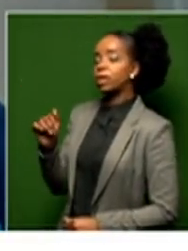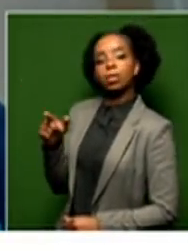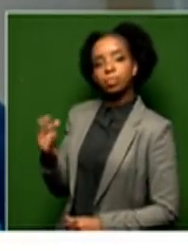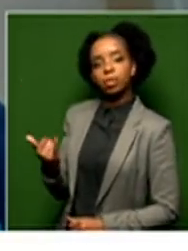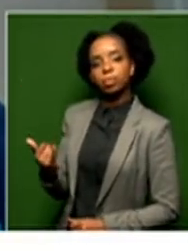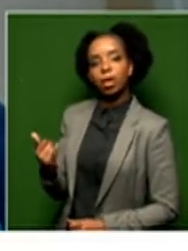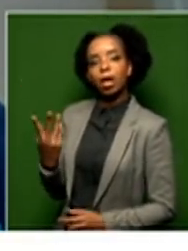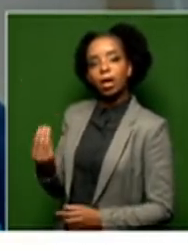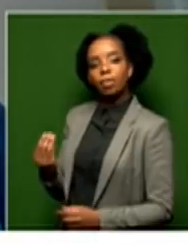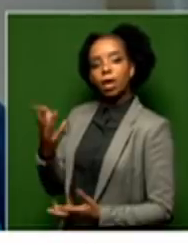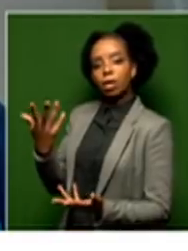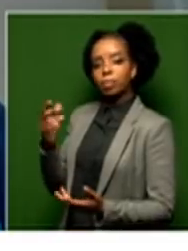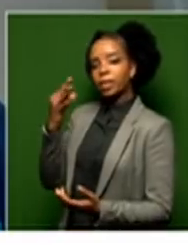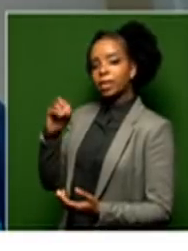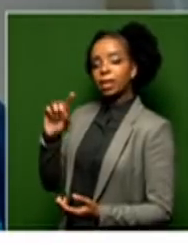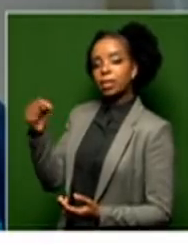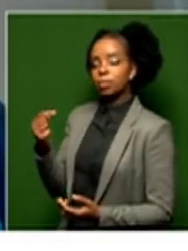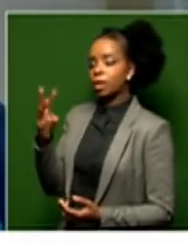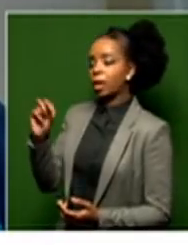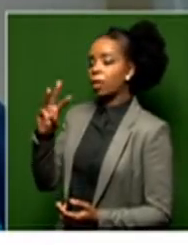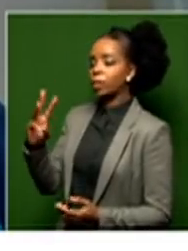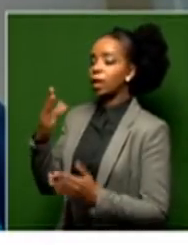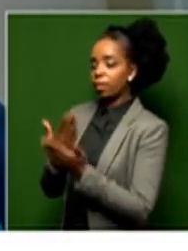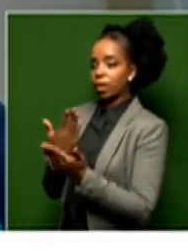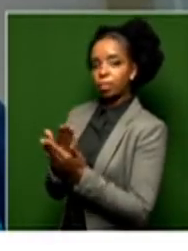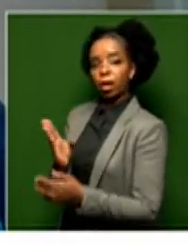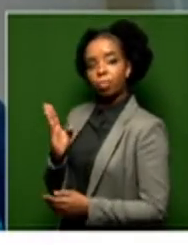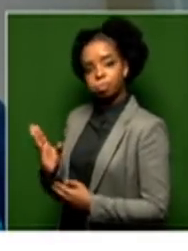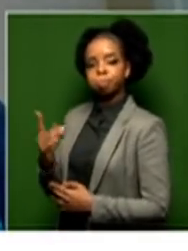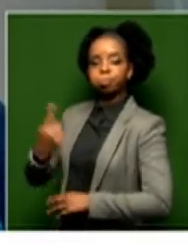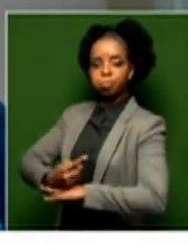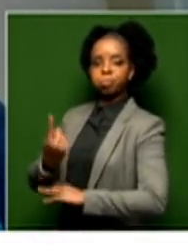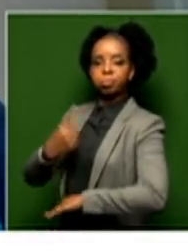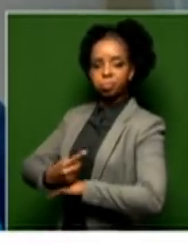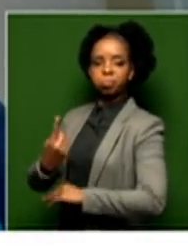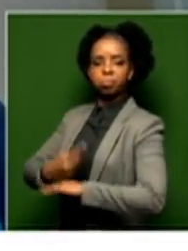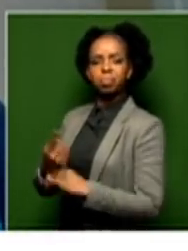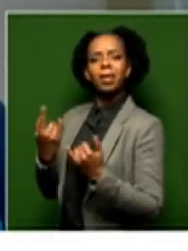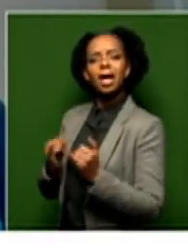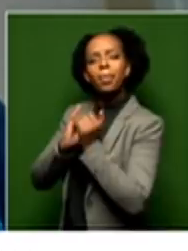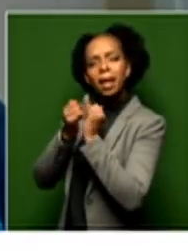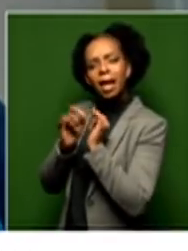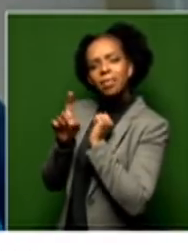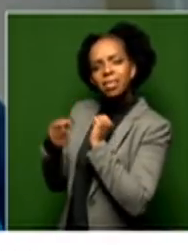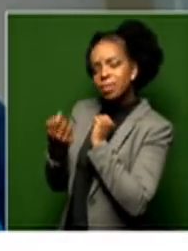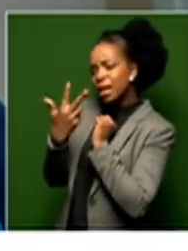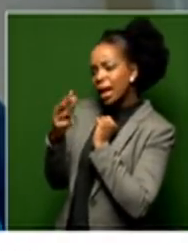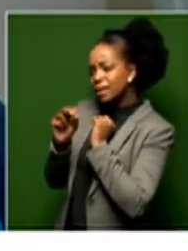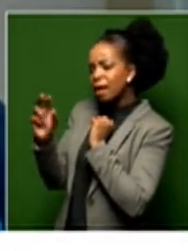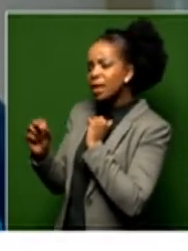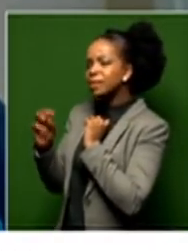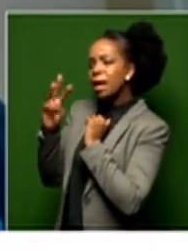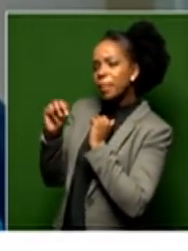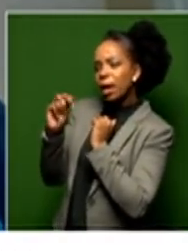of electricity available on the national grid each day. What will this additional 11,800 megawatts of